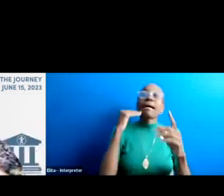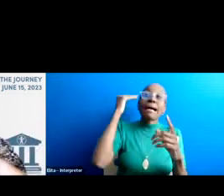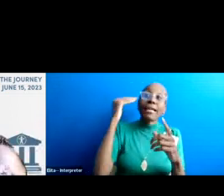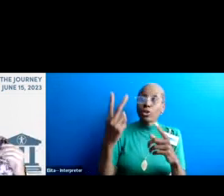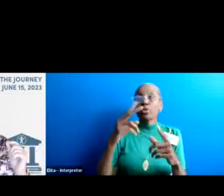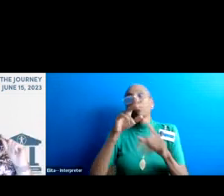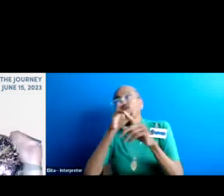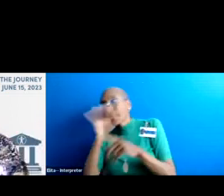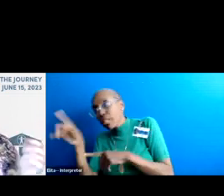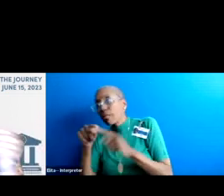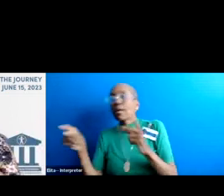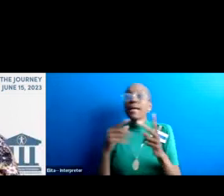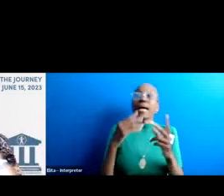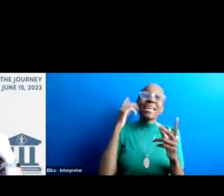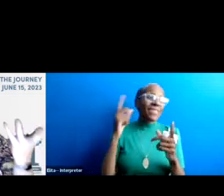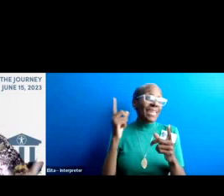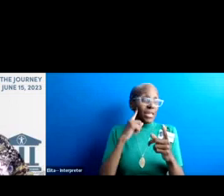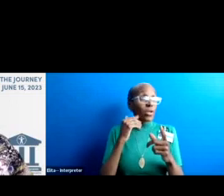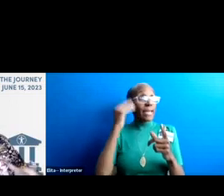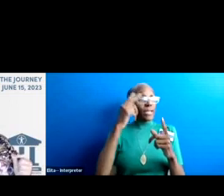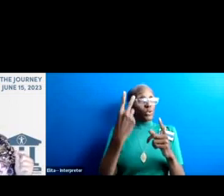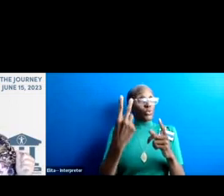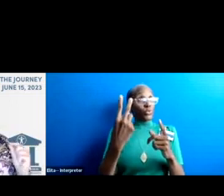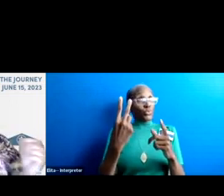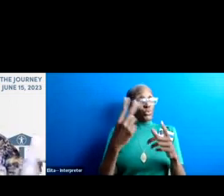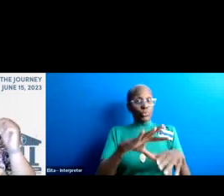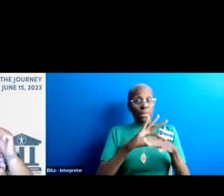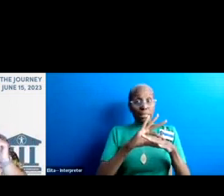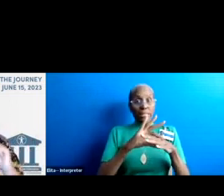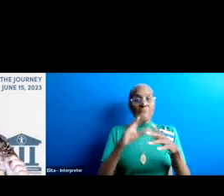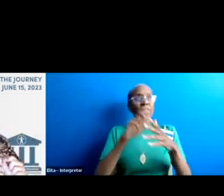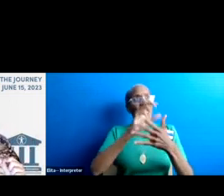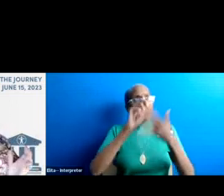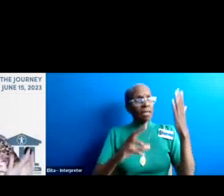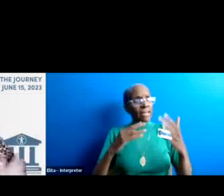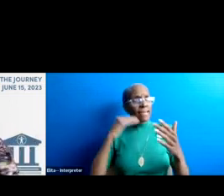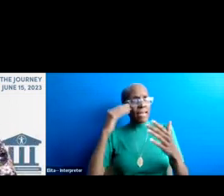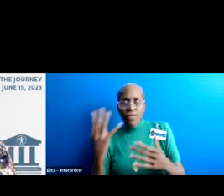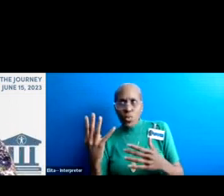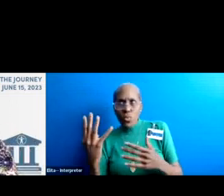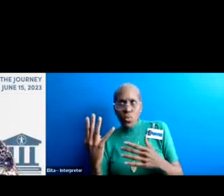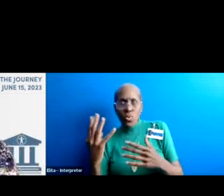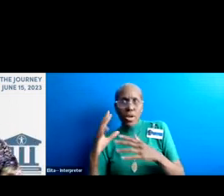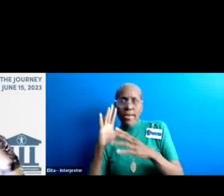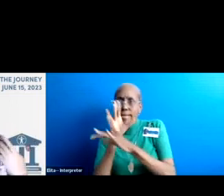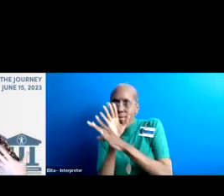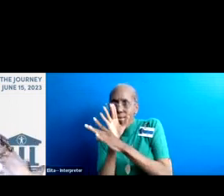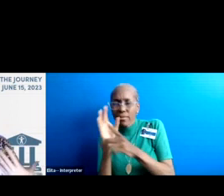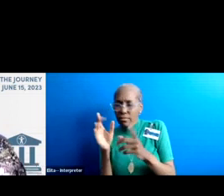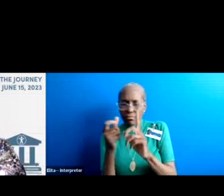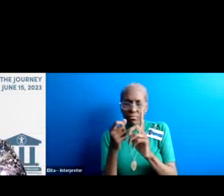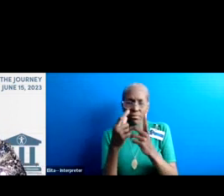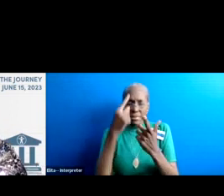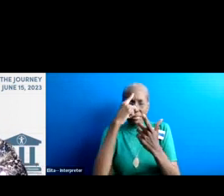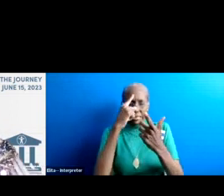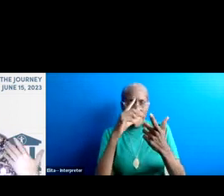blah. So if they hear heading 2, some content, and then heading 4 and some content, they may